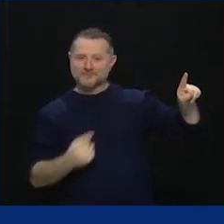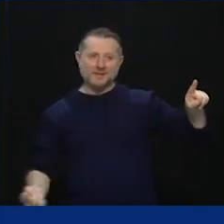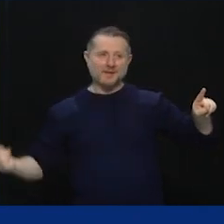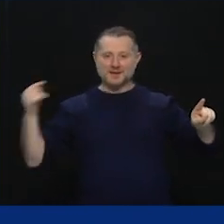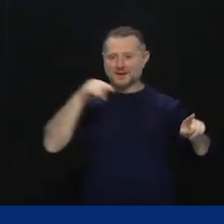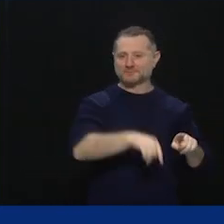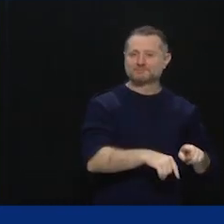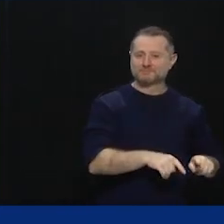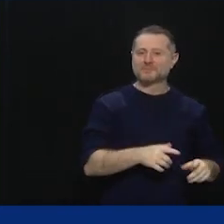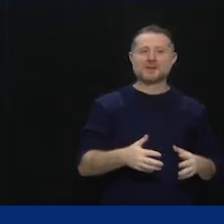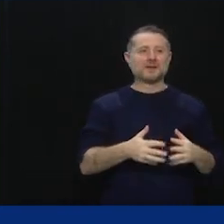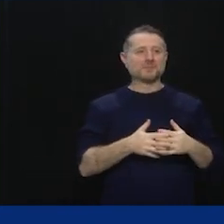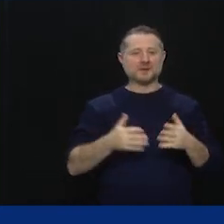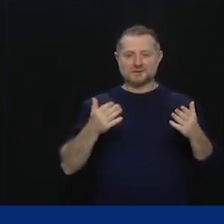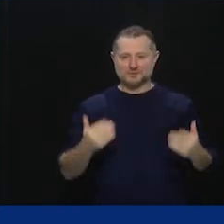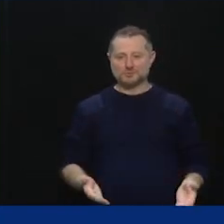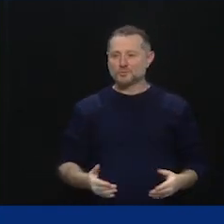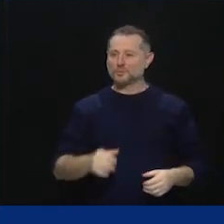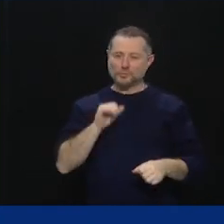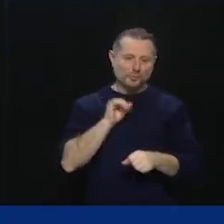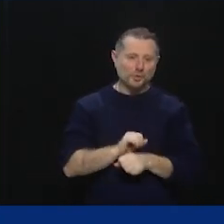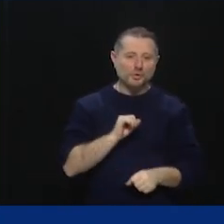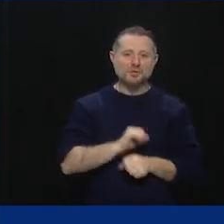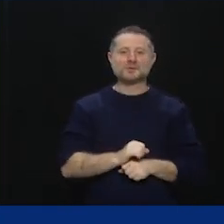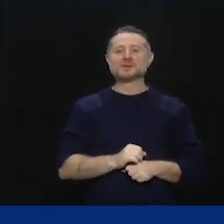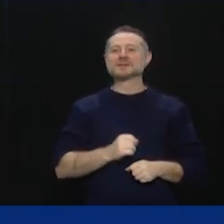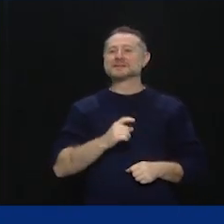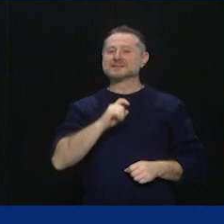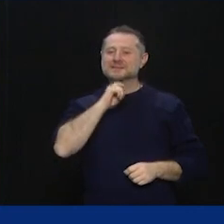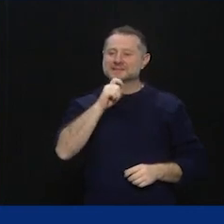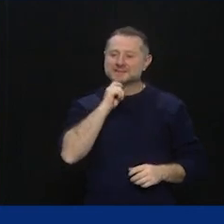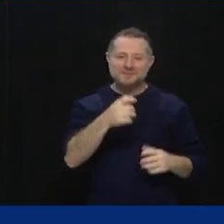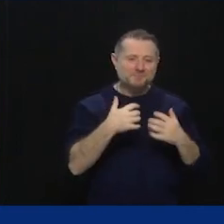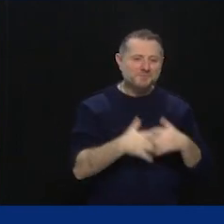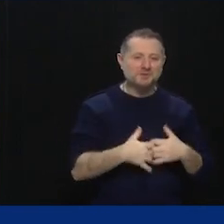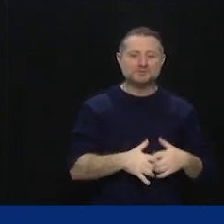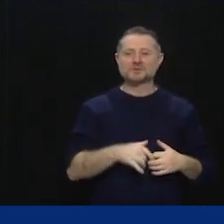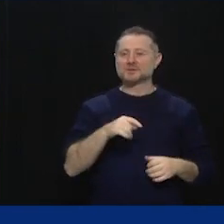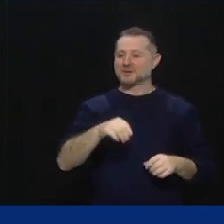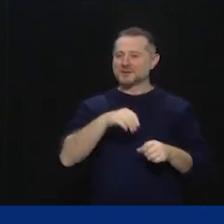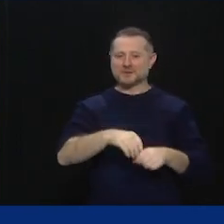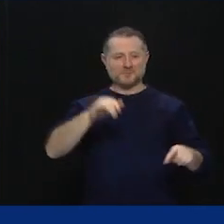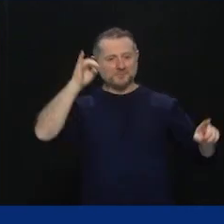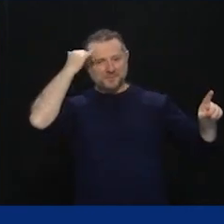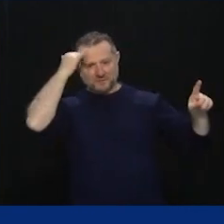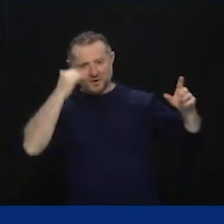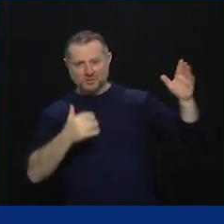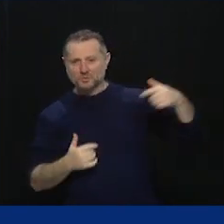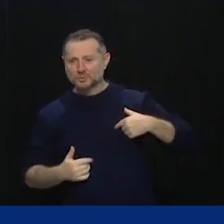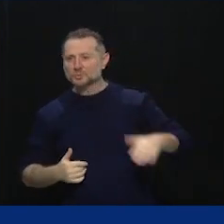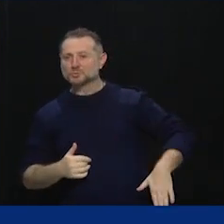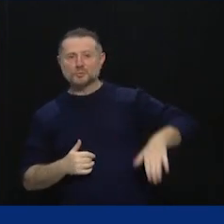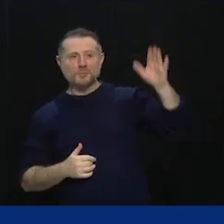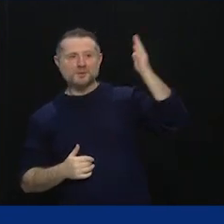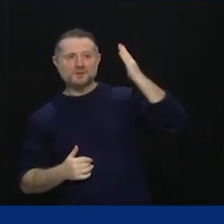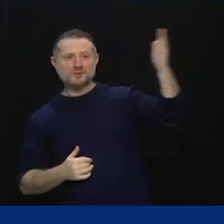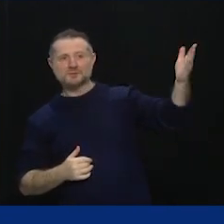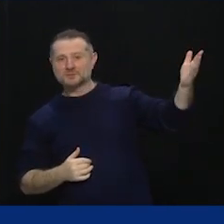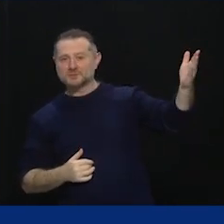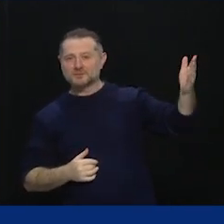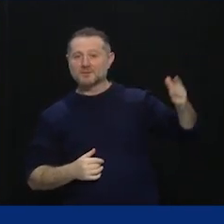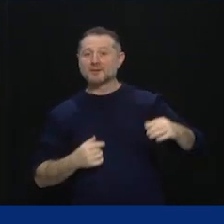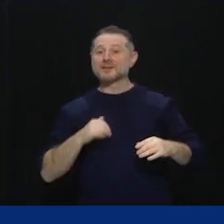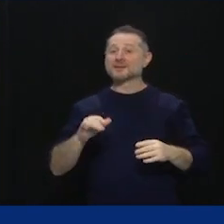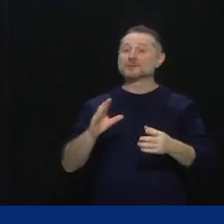the steel plant in Buffalo, which is why I'm from Buffalo. But that story is replicated thousands and thousands of